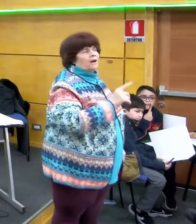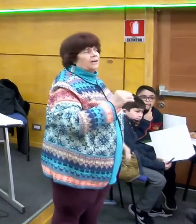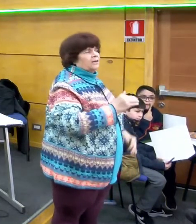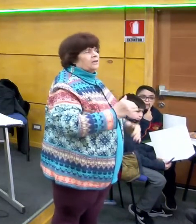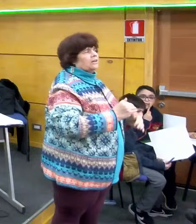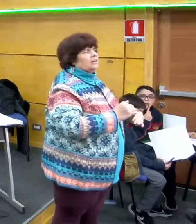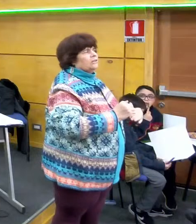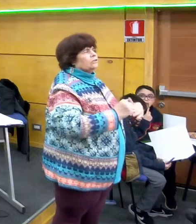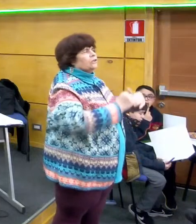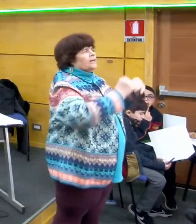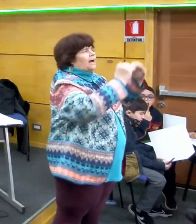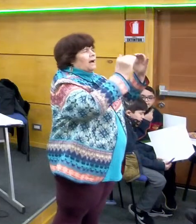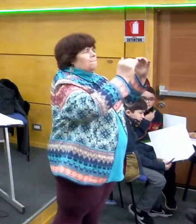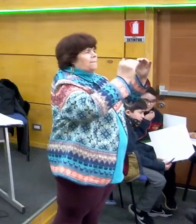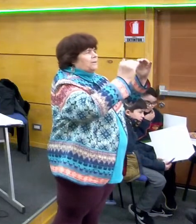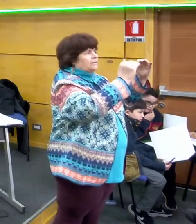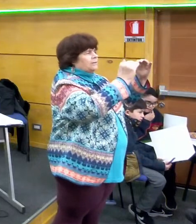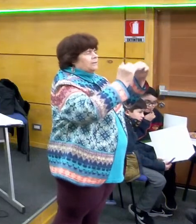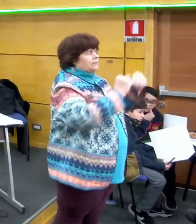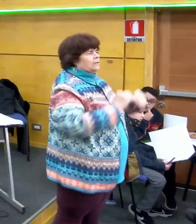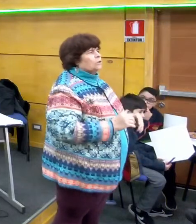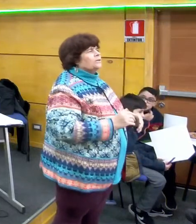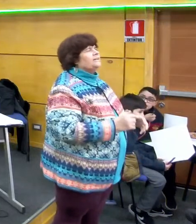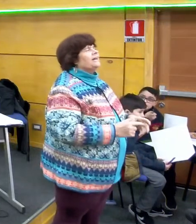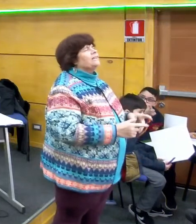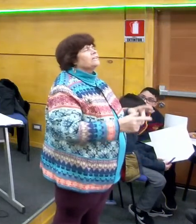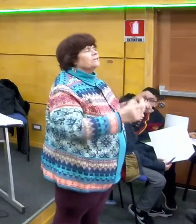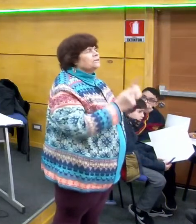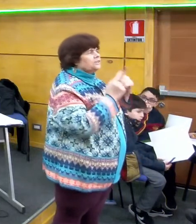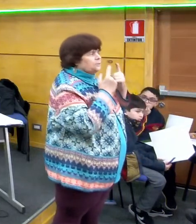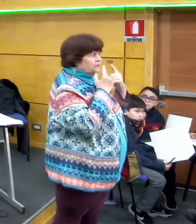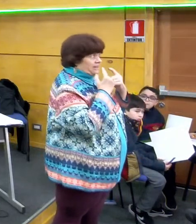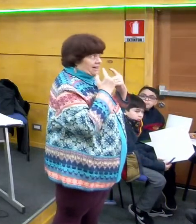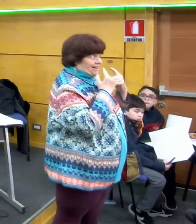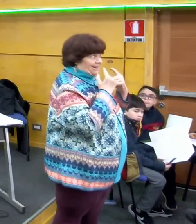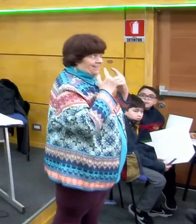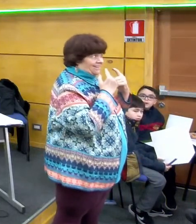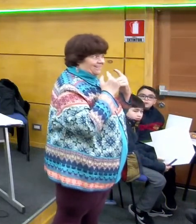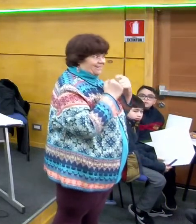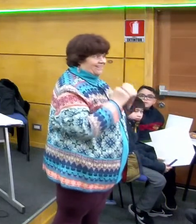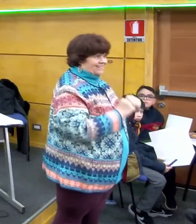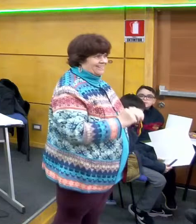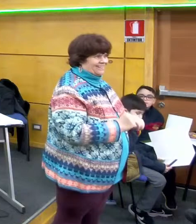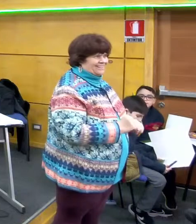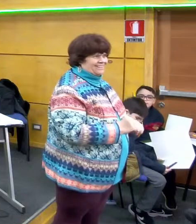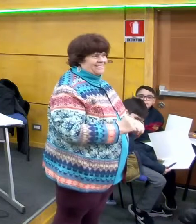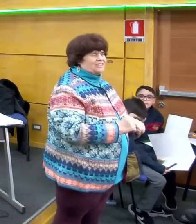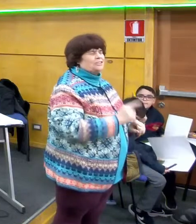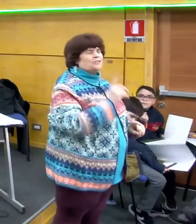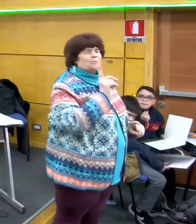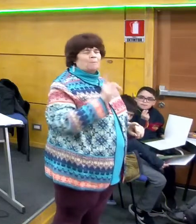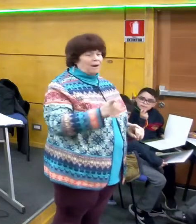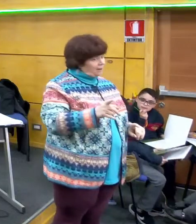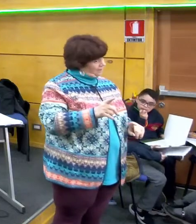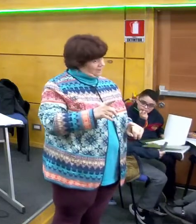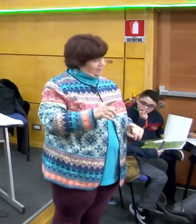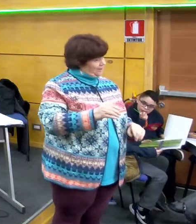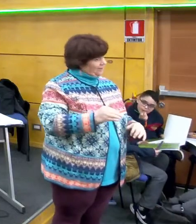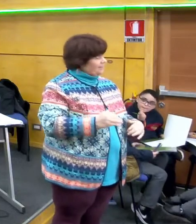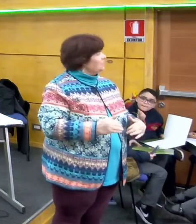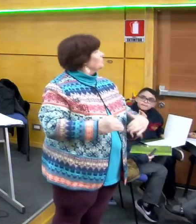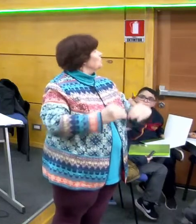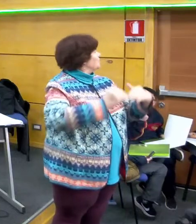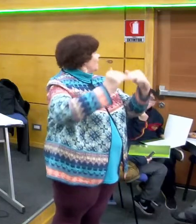your partner look up or did they look you in the eye? Did your